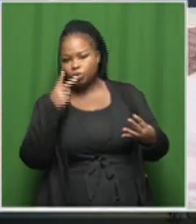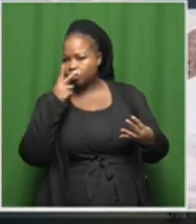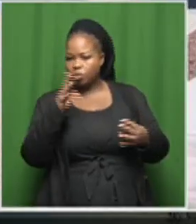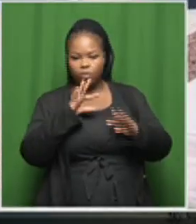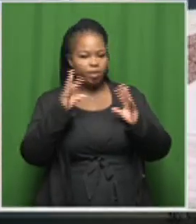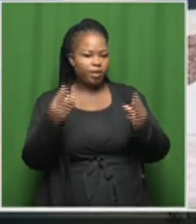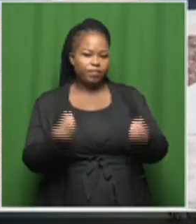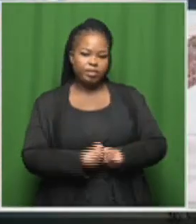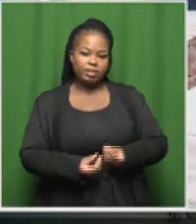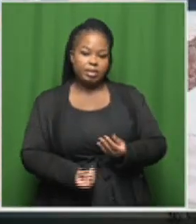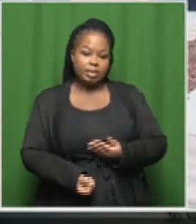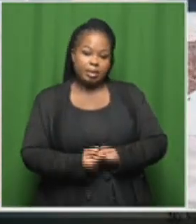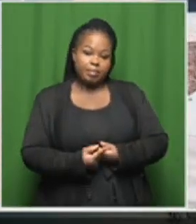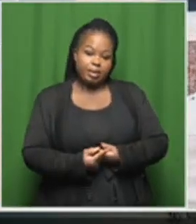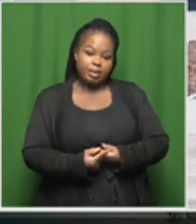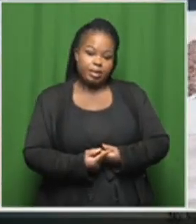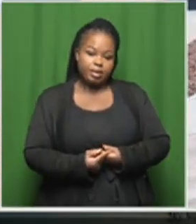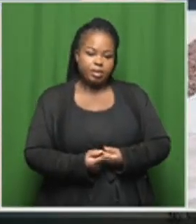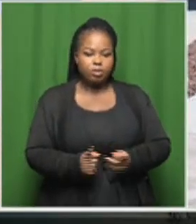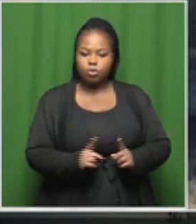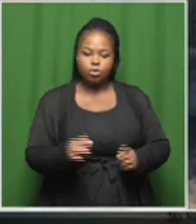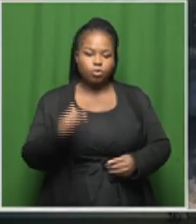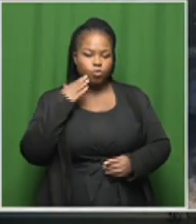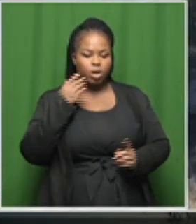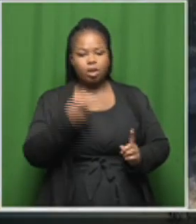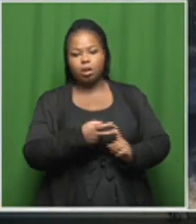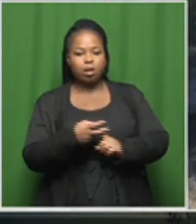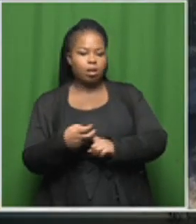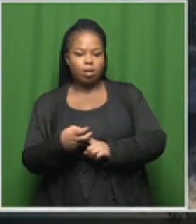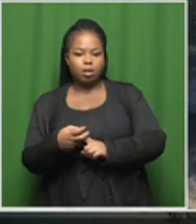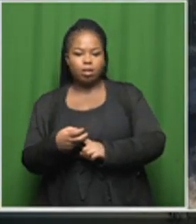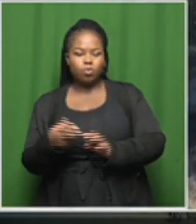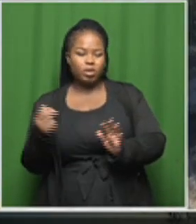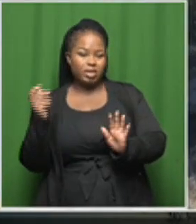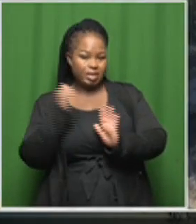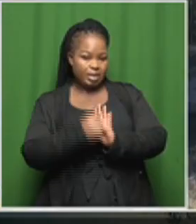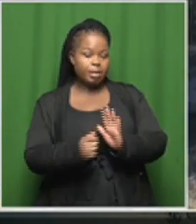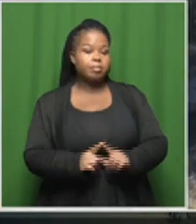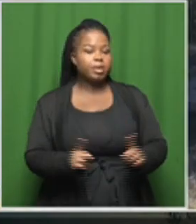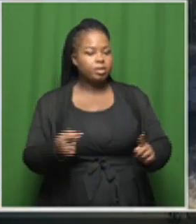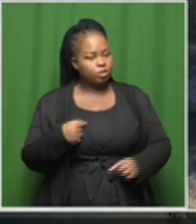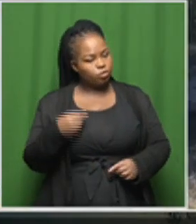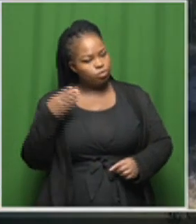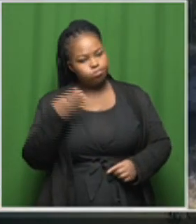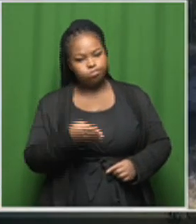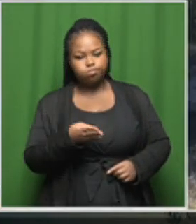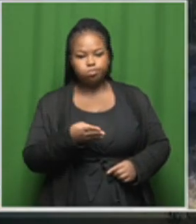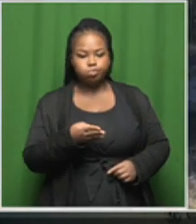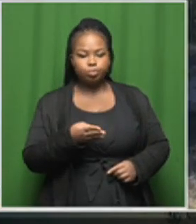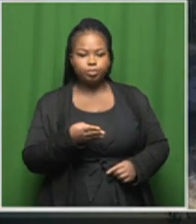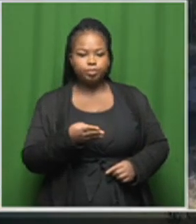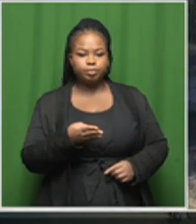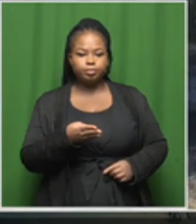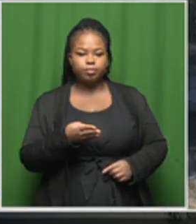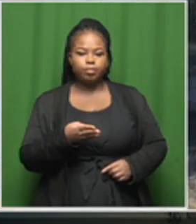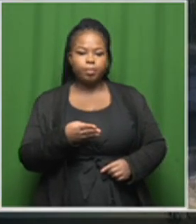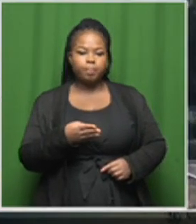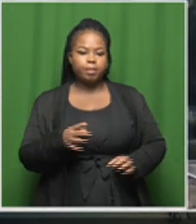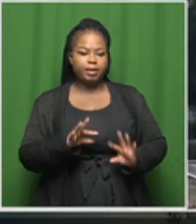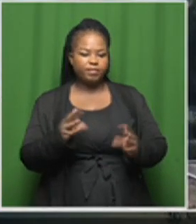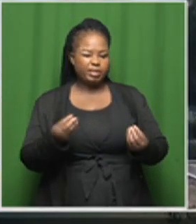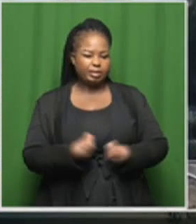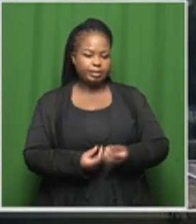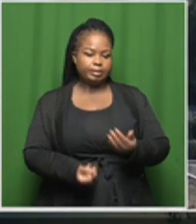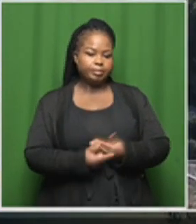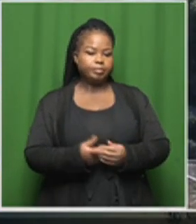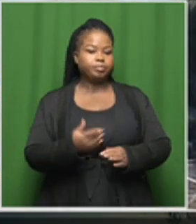action. Well, not when they were abducted and killed, but he was there for all the situations prior to